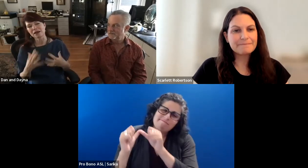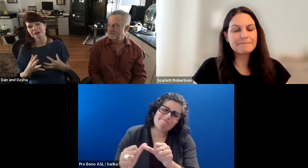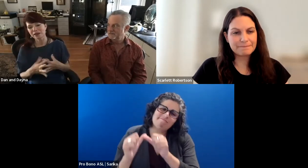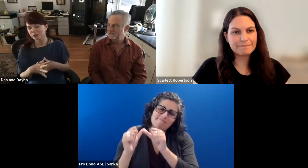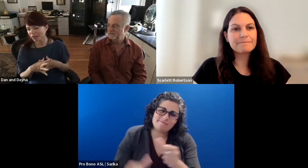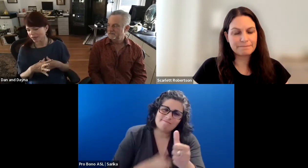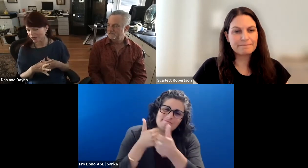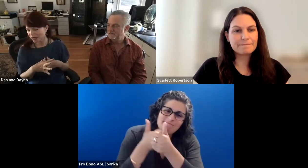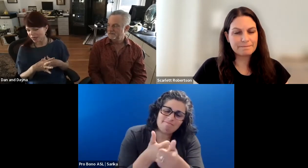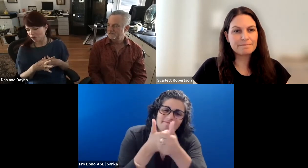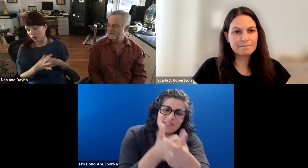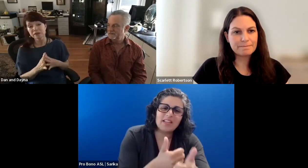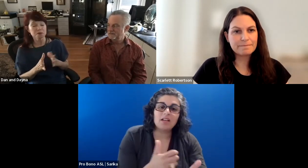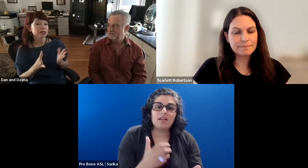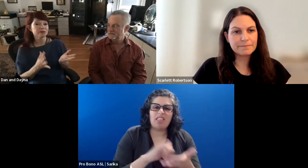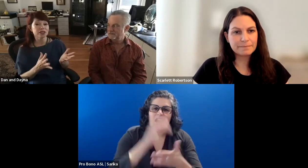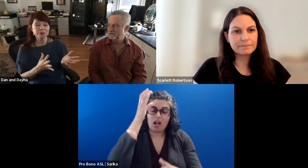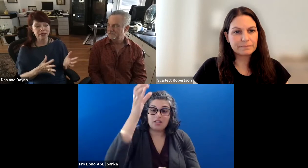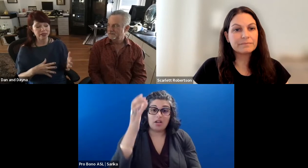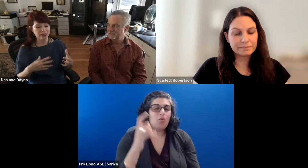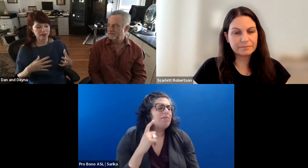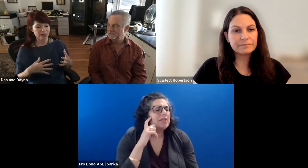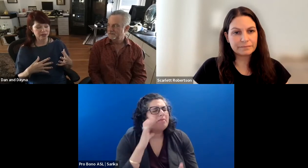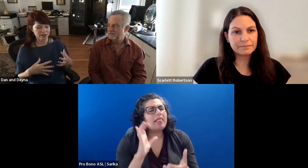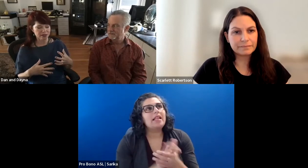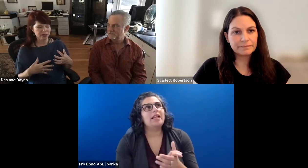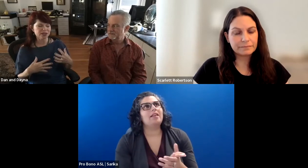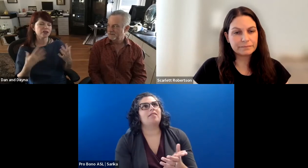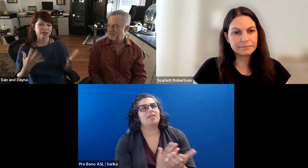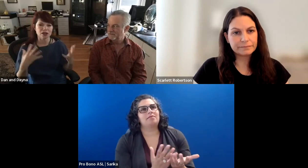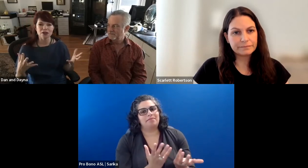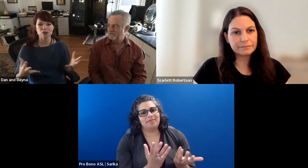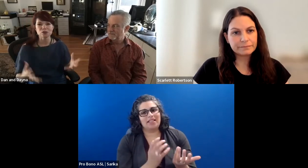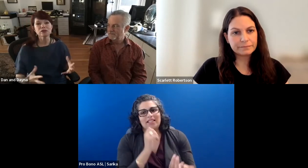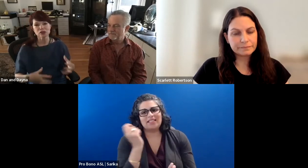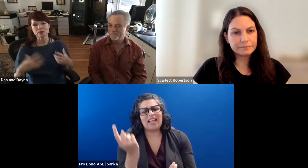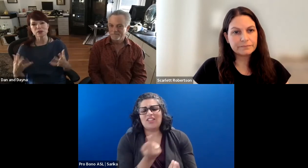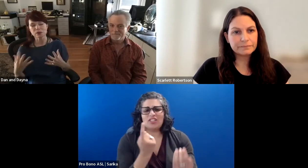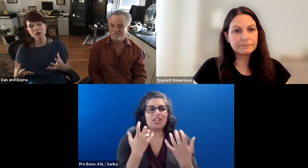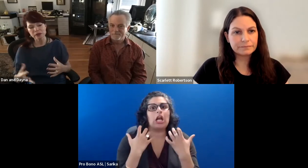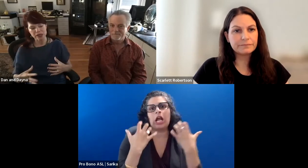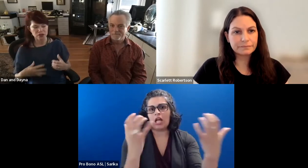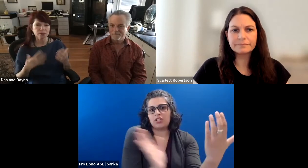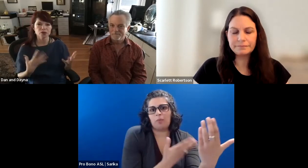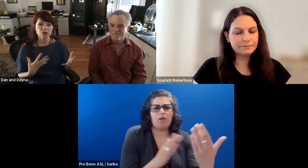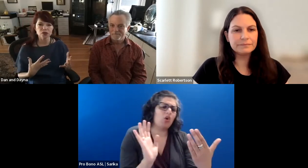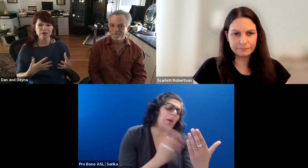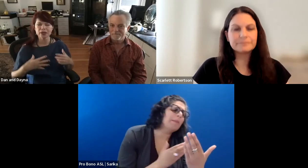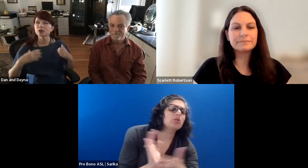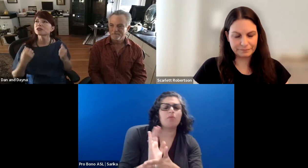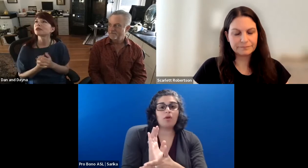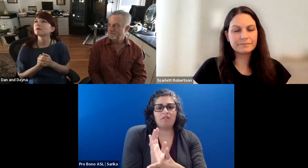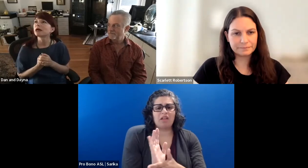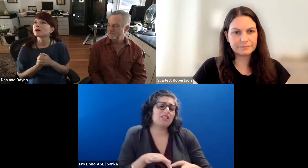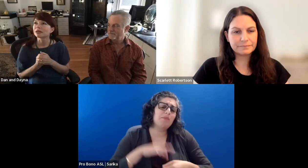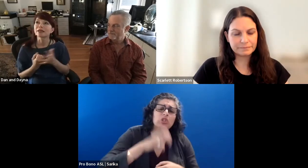that concept because we really believe deeply that it's not just a concert movie or a music movie, it's a spiritual journey, but